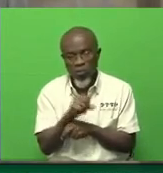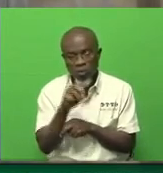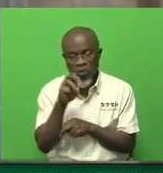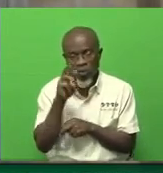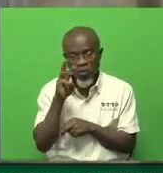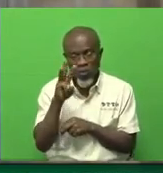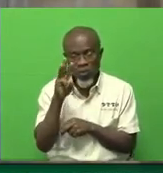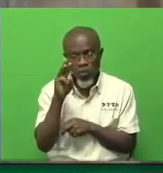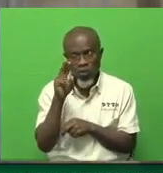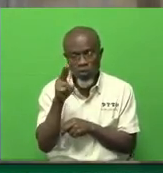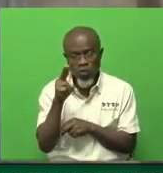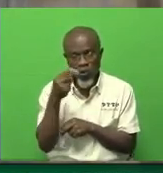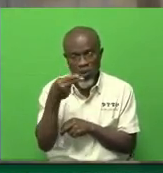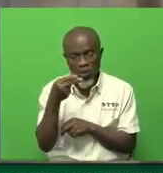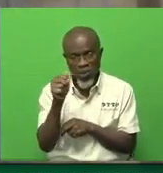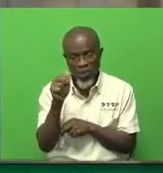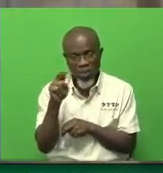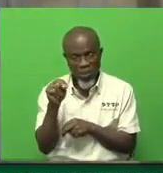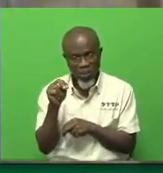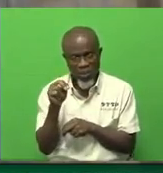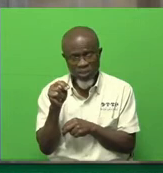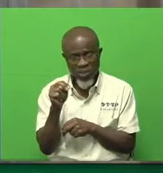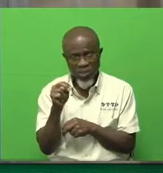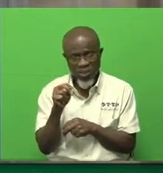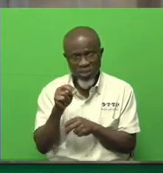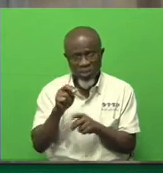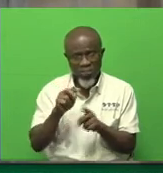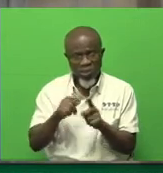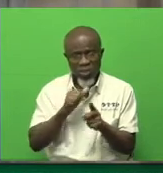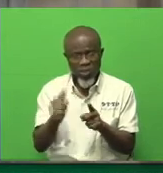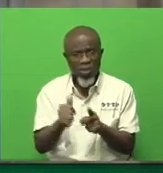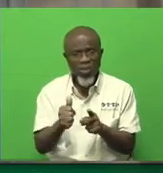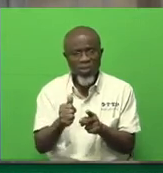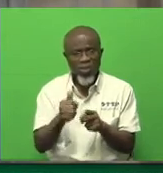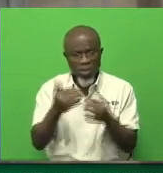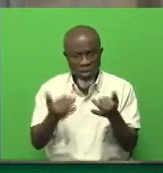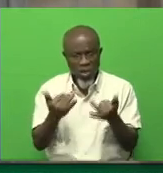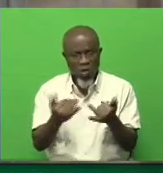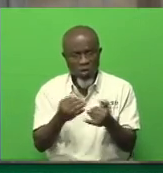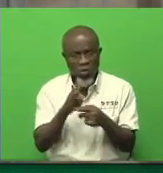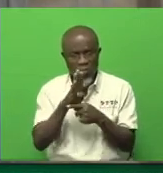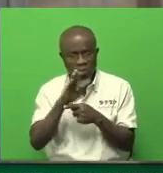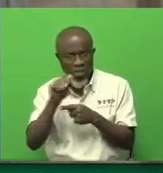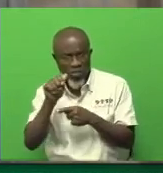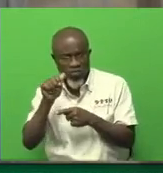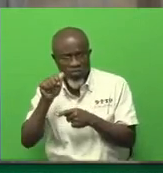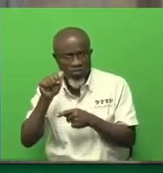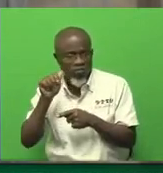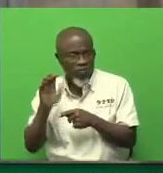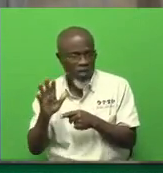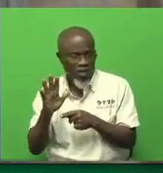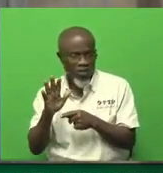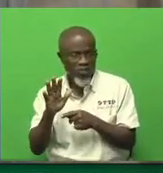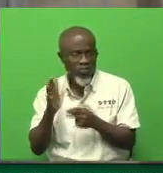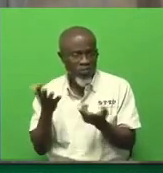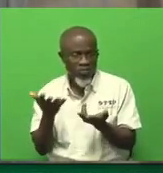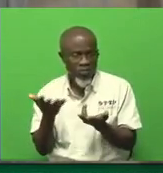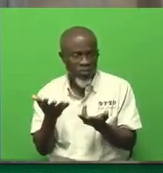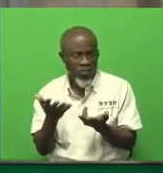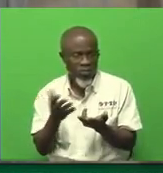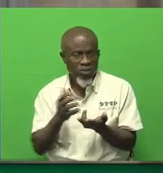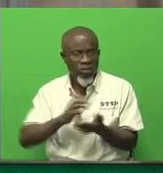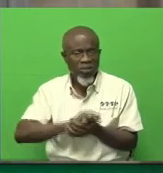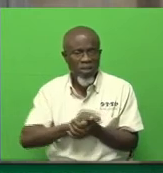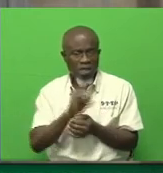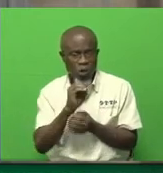ba5 in a recent study in Japan covid-19 her immunity was near 90 percent